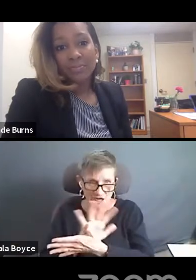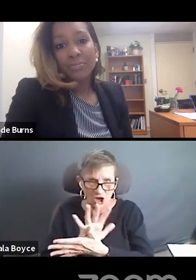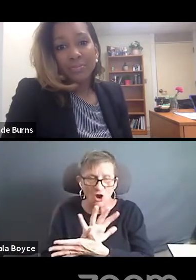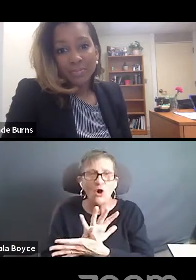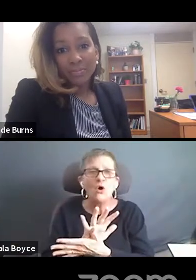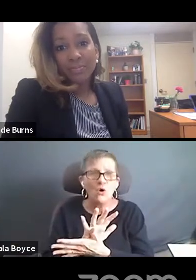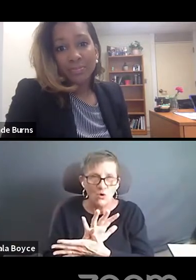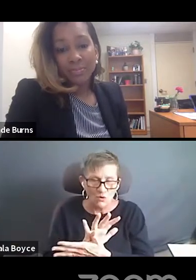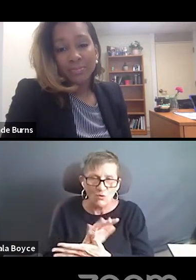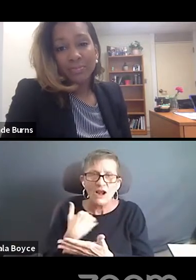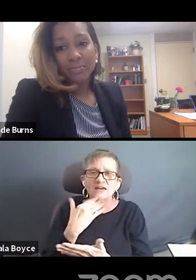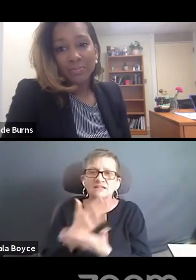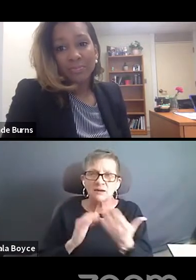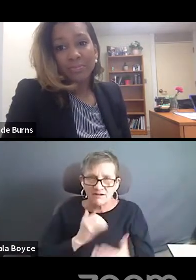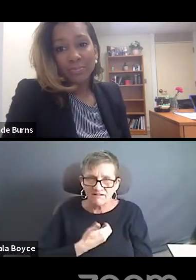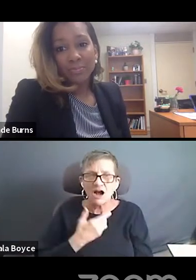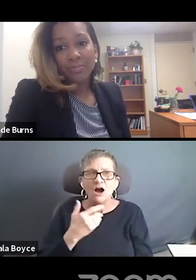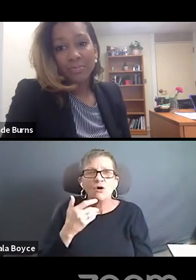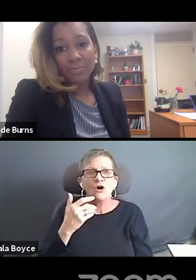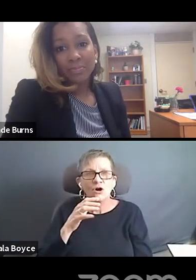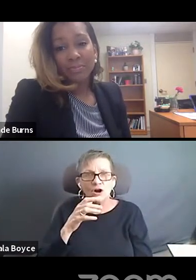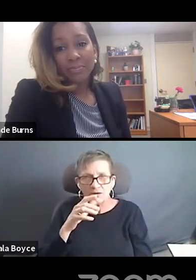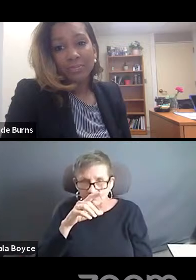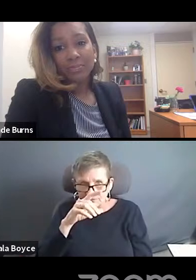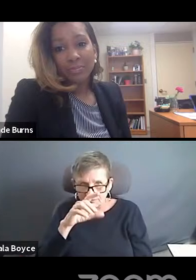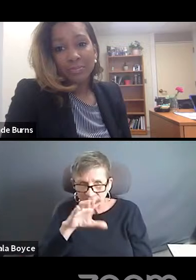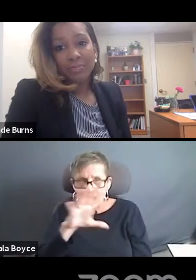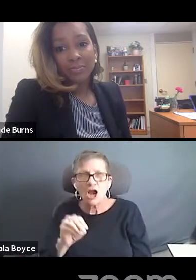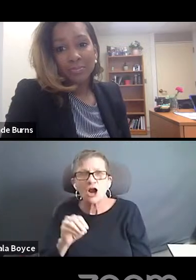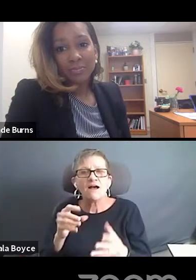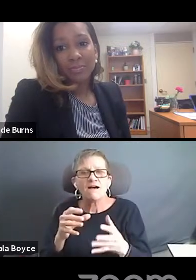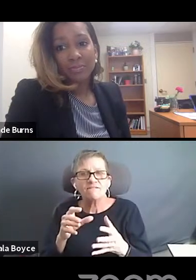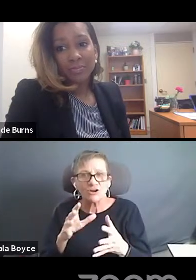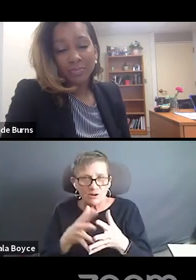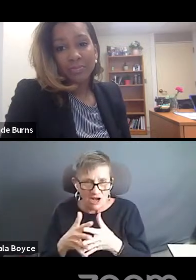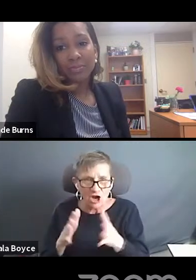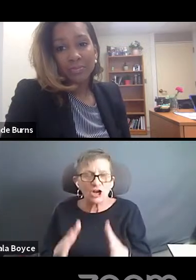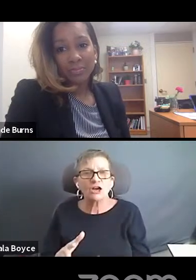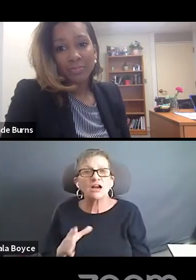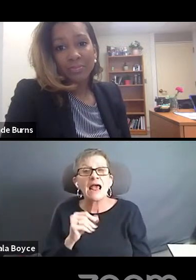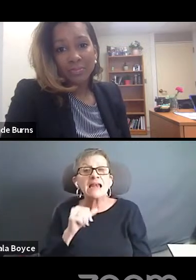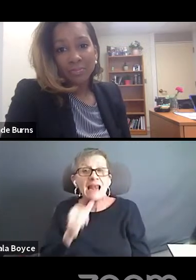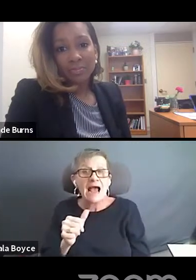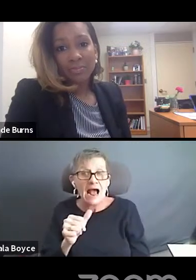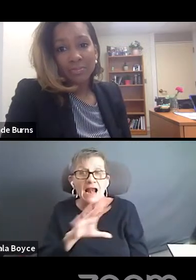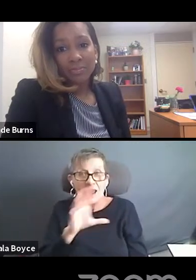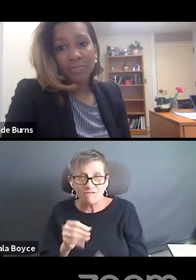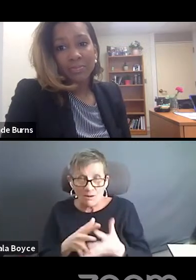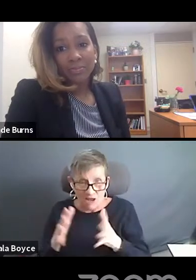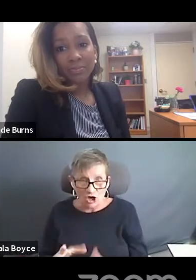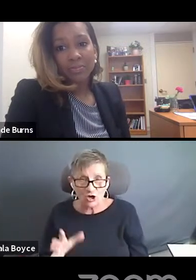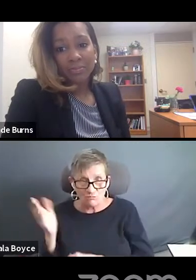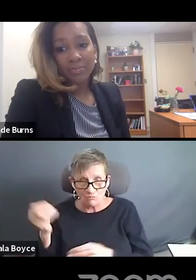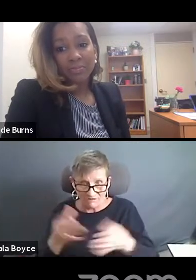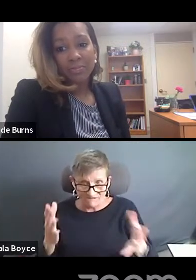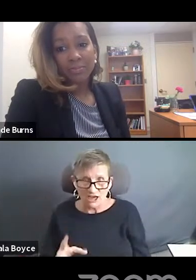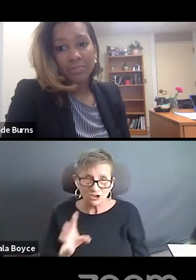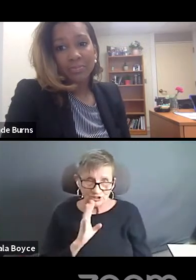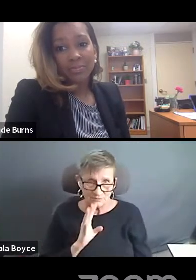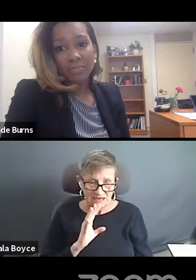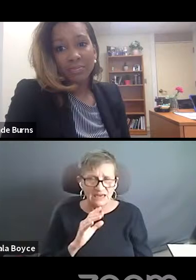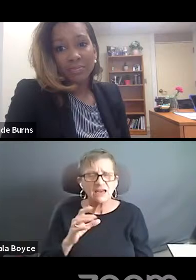know, African-American and non-African-American providers speaking about the reason. And actually, now that I think about